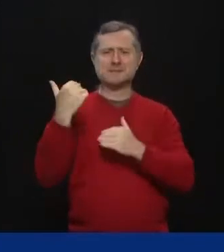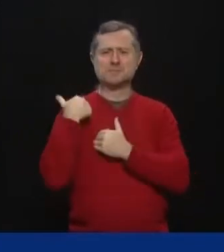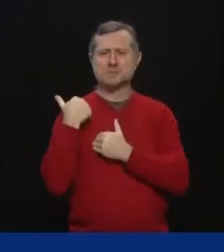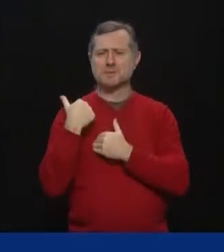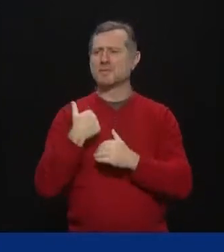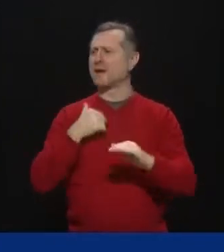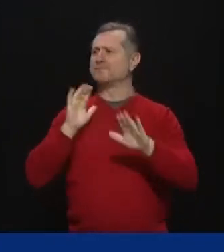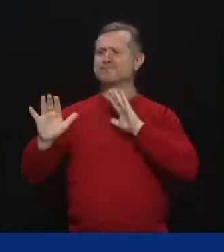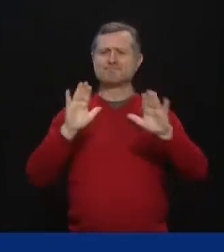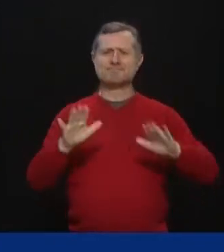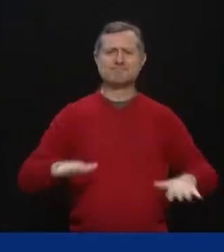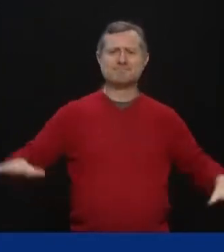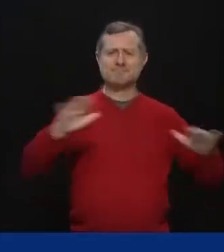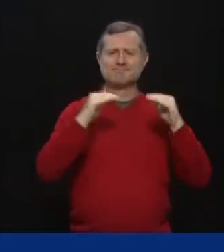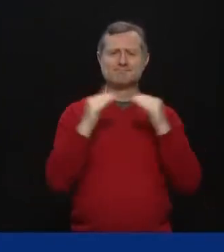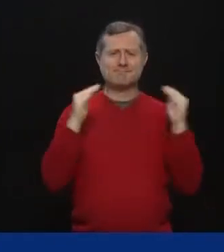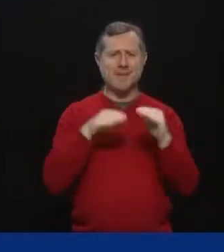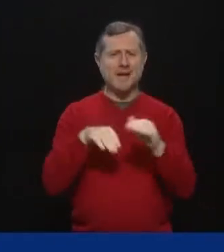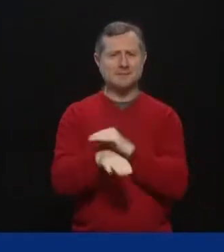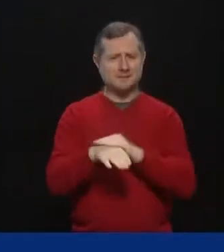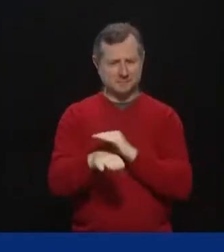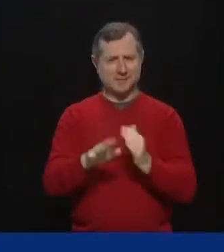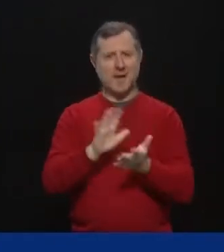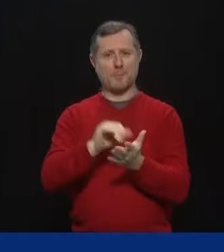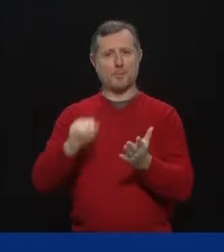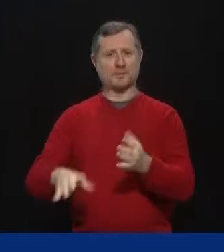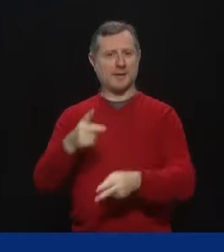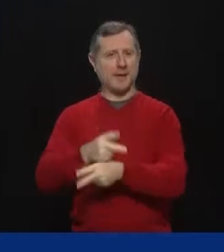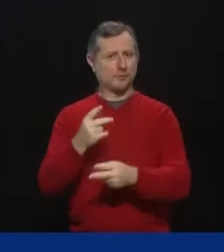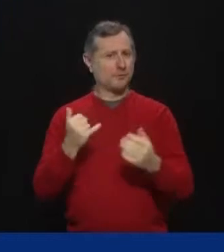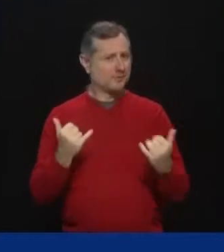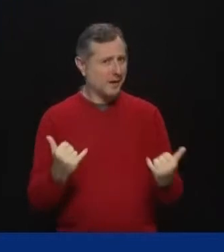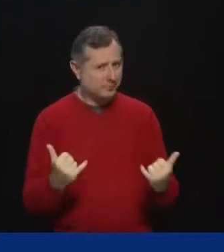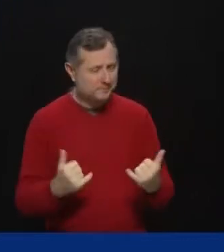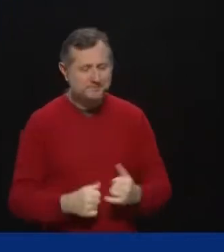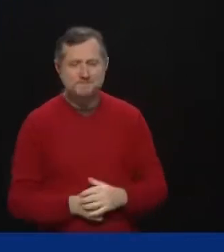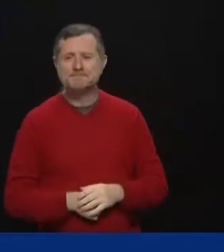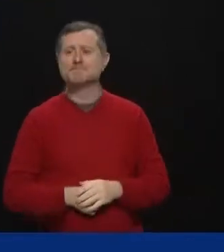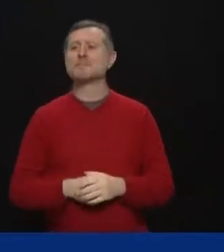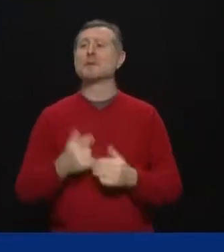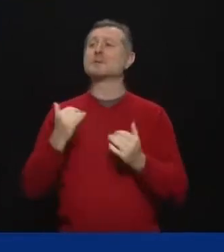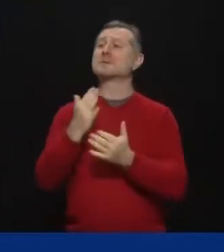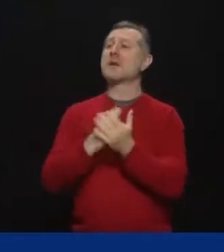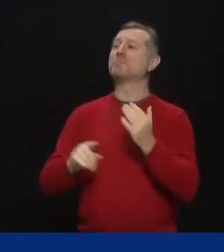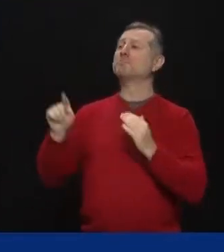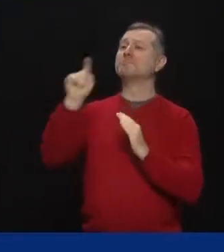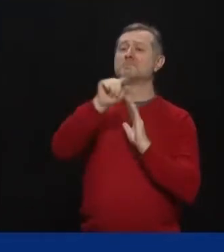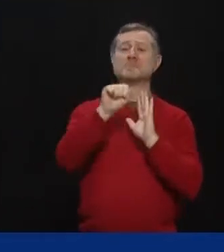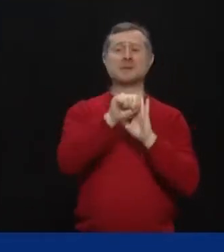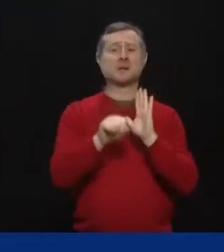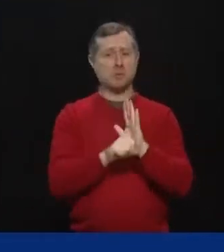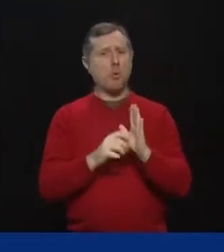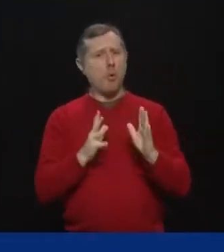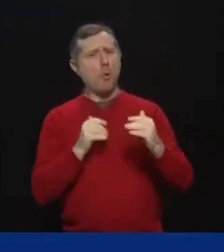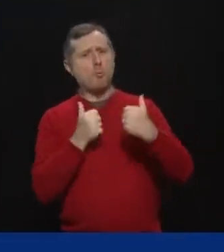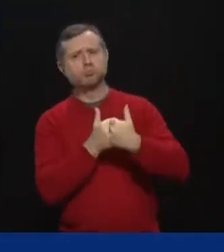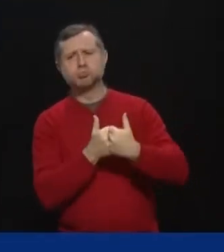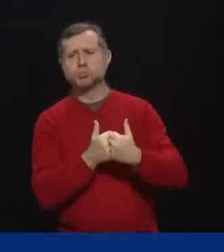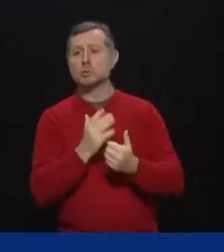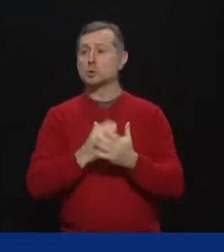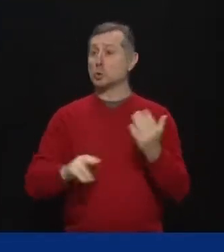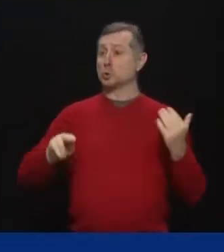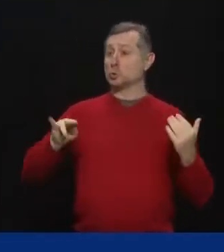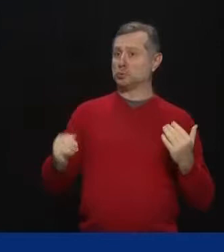to abortion care right now. Some states are standing up. New Jersey is on the precipice of passing